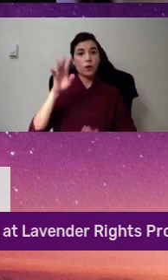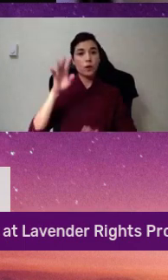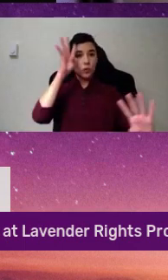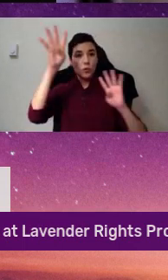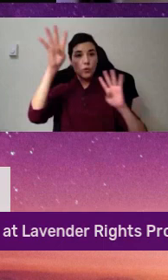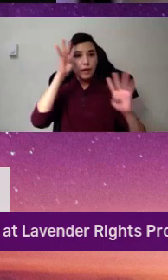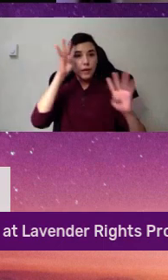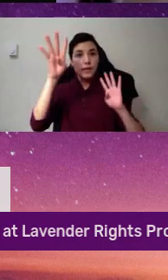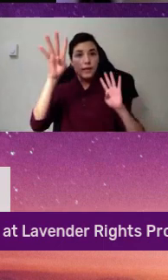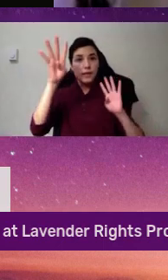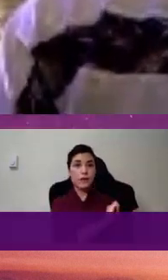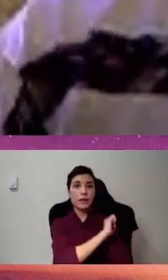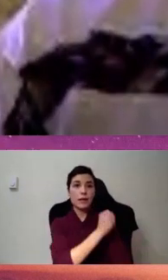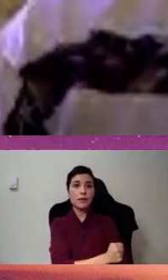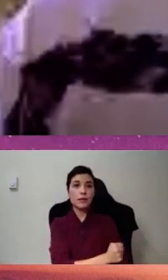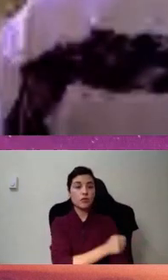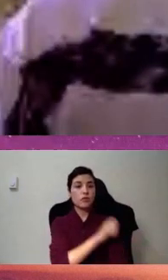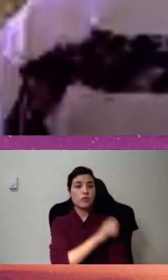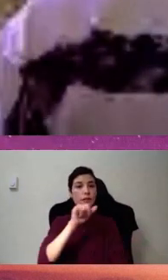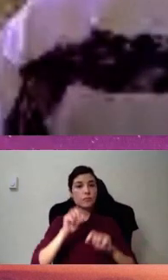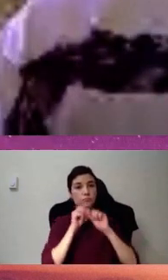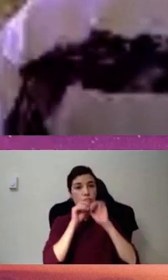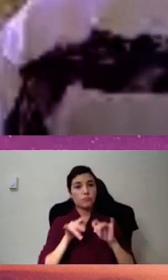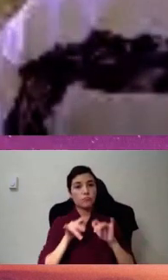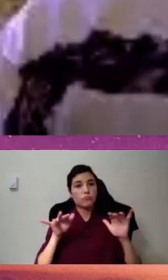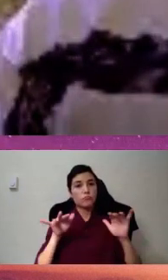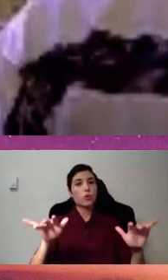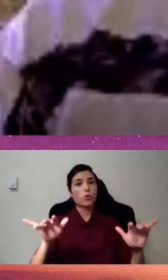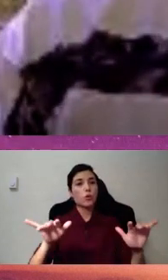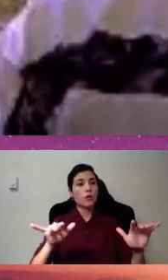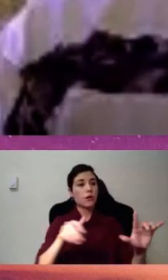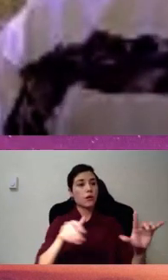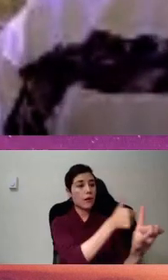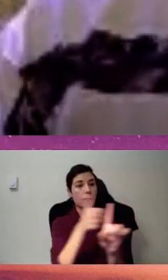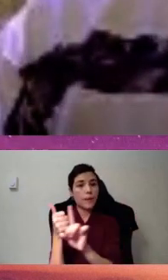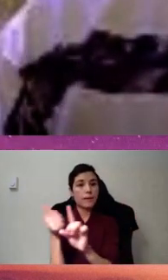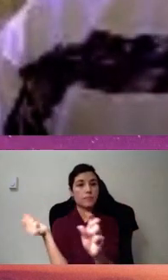the life force that moves through all things, and